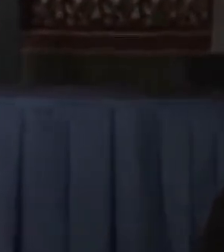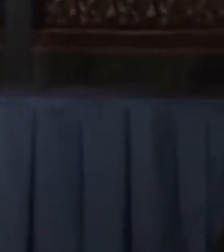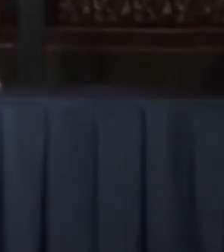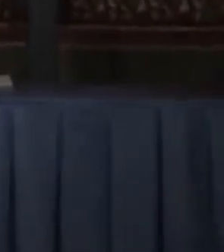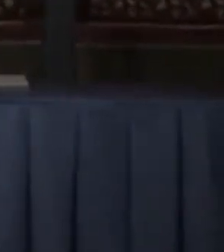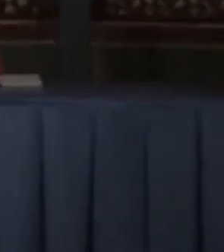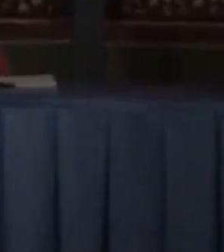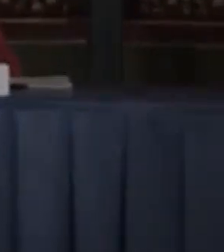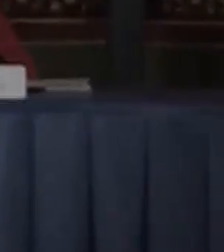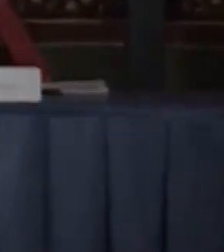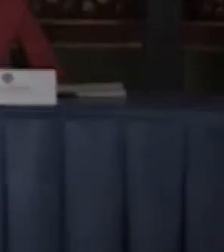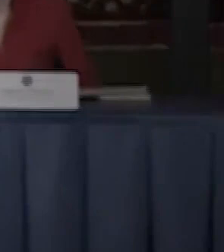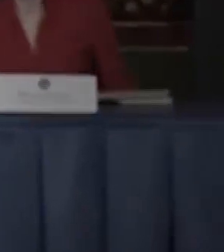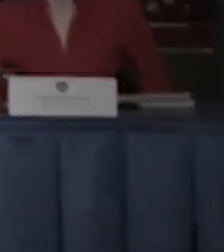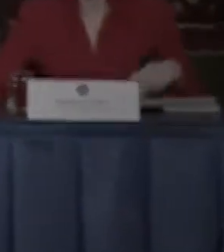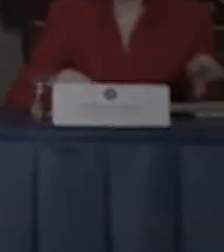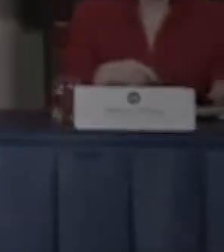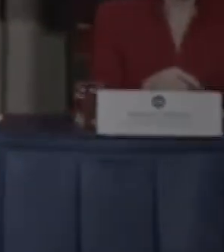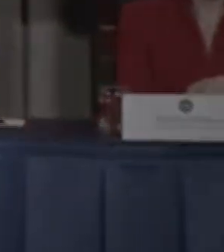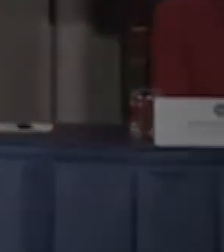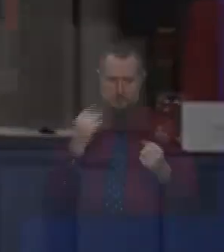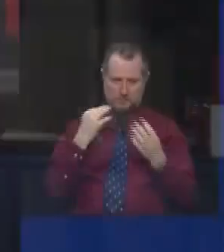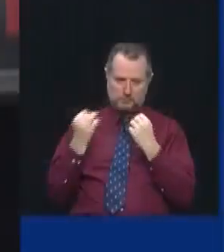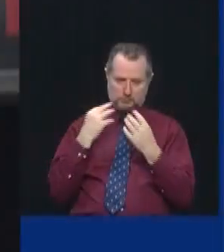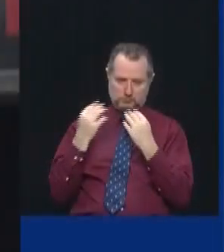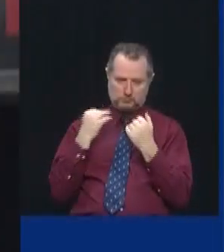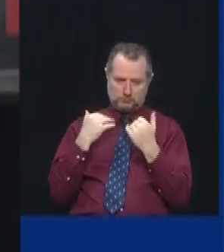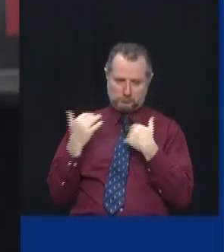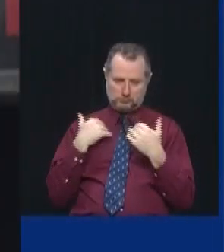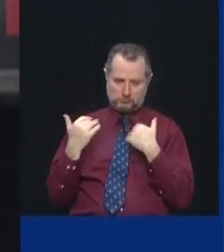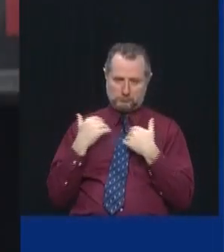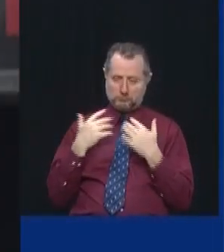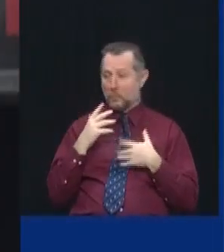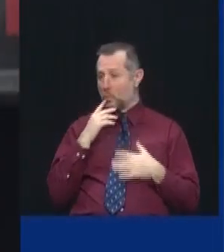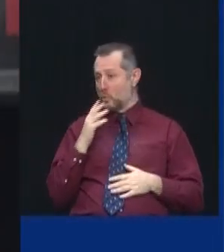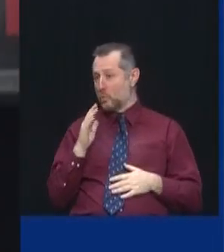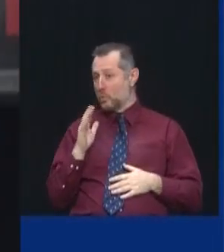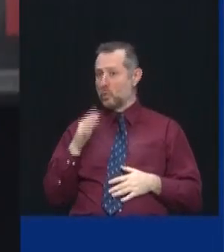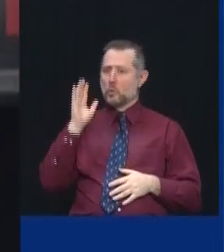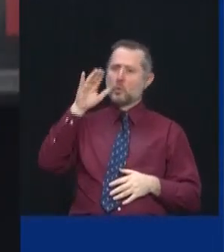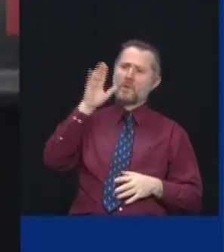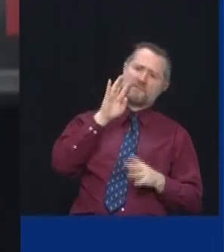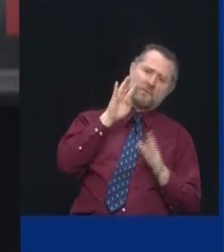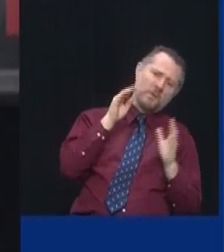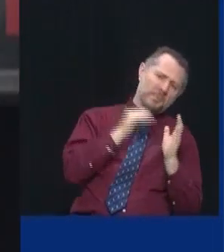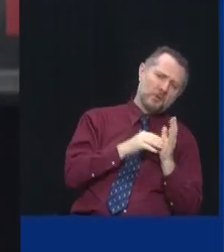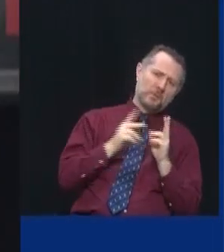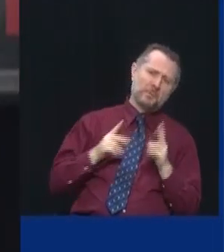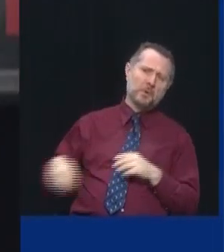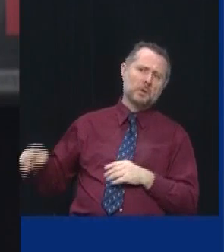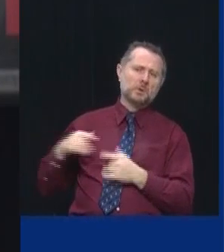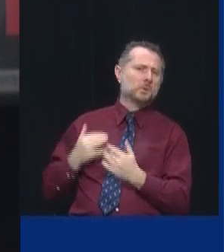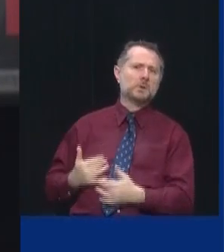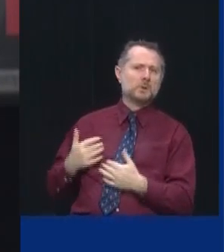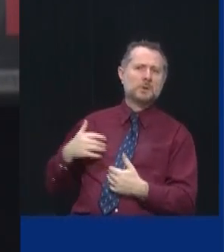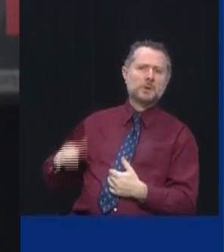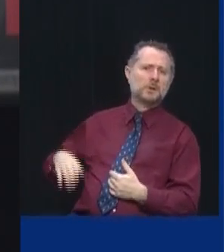every day. There are 4,000 people who are waiting for unemployment insurance checks and they can't get